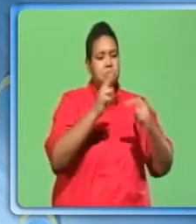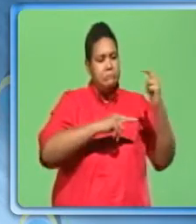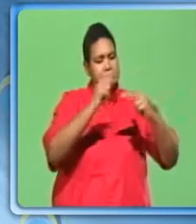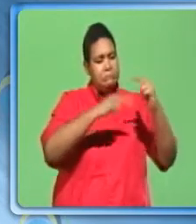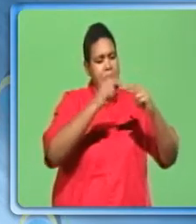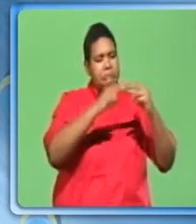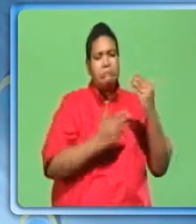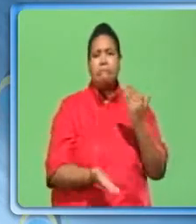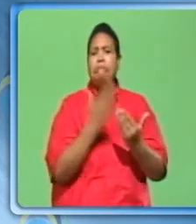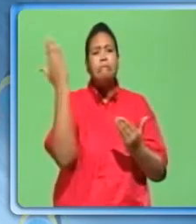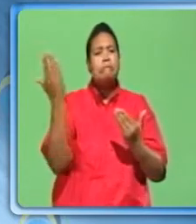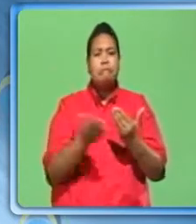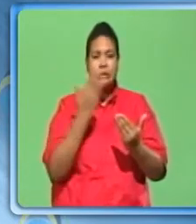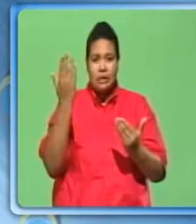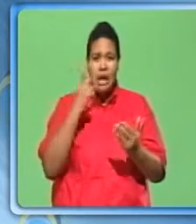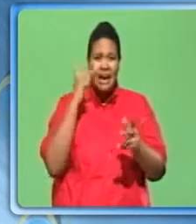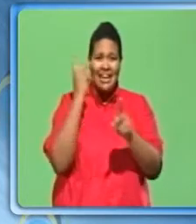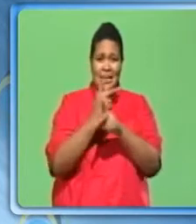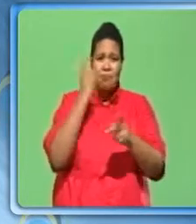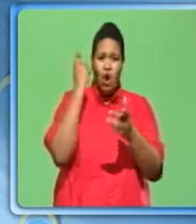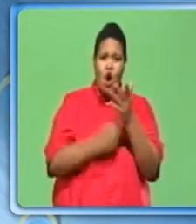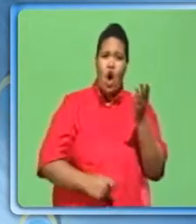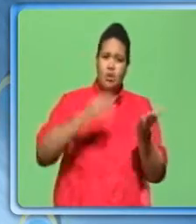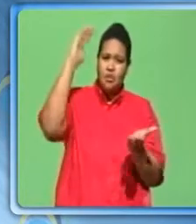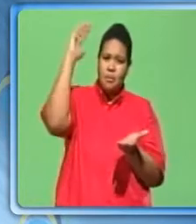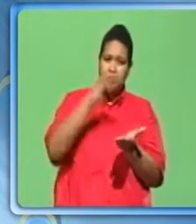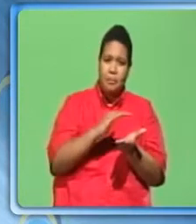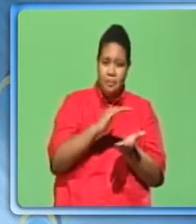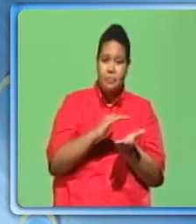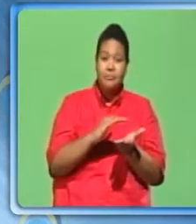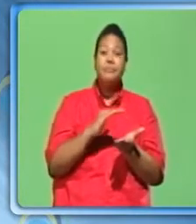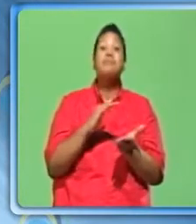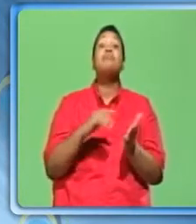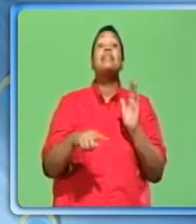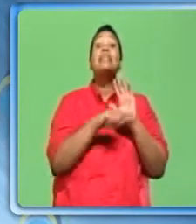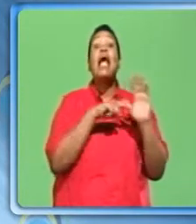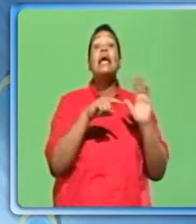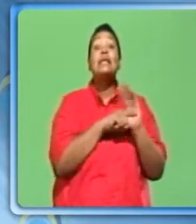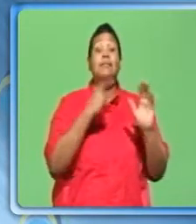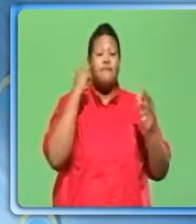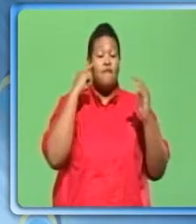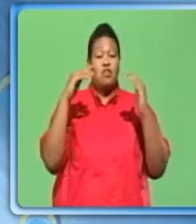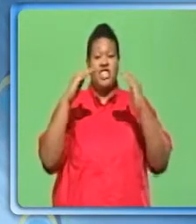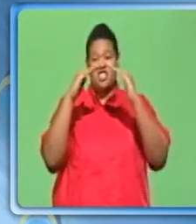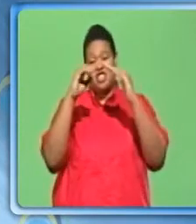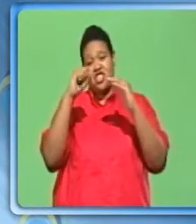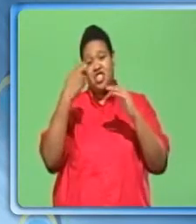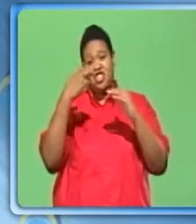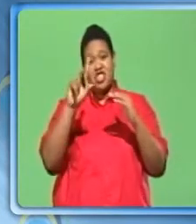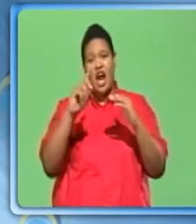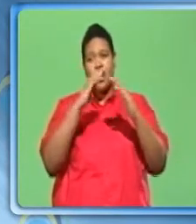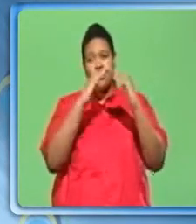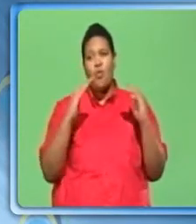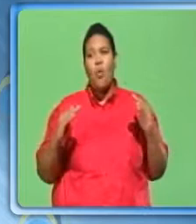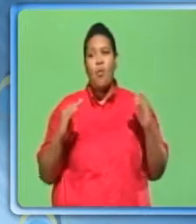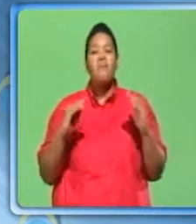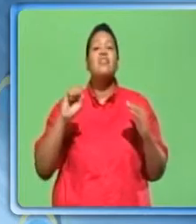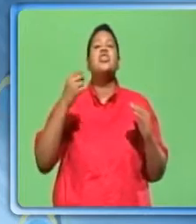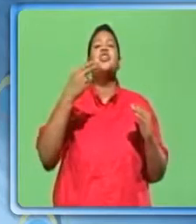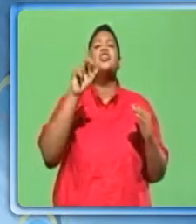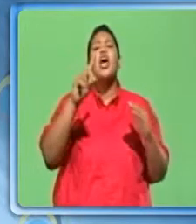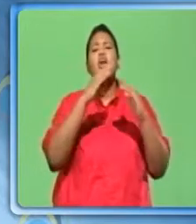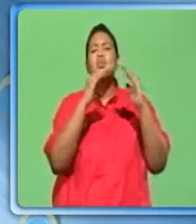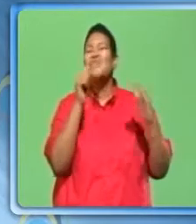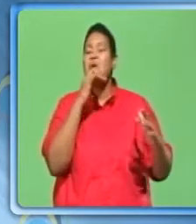and therefore keep the cost down. Disadvantages of a shed roof. Shed roofs are not